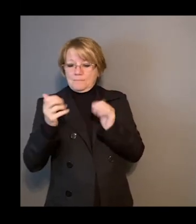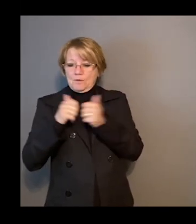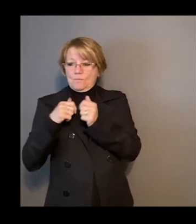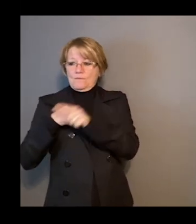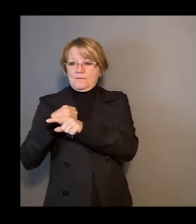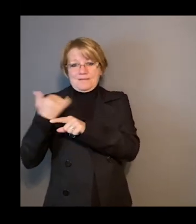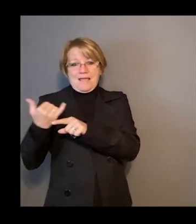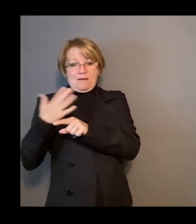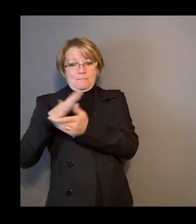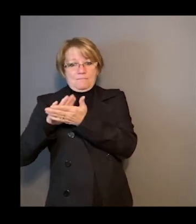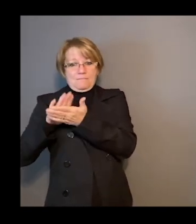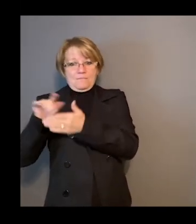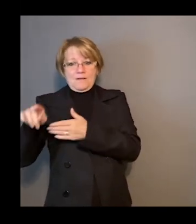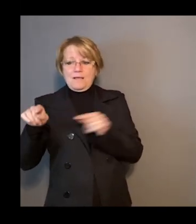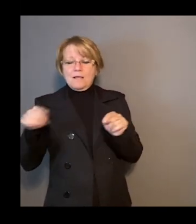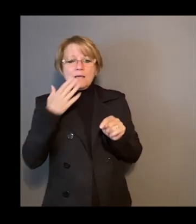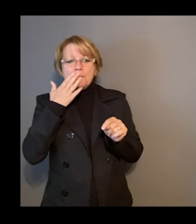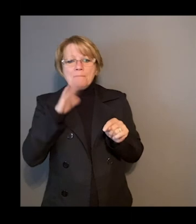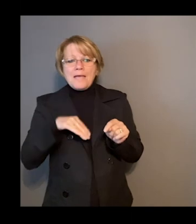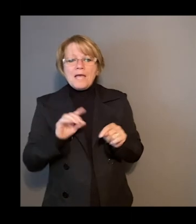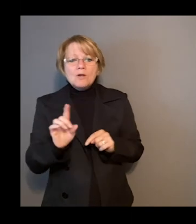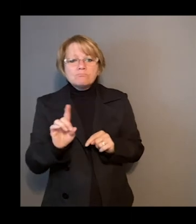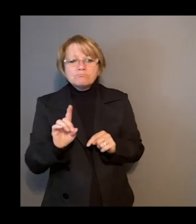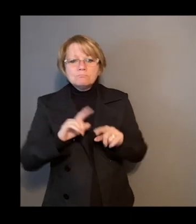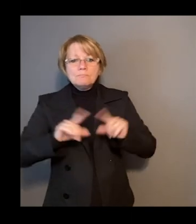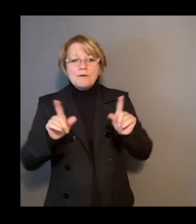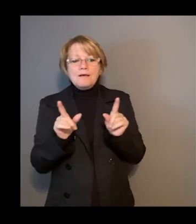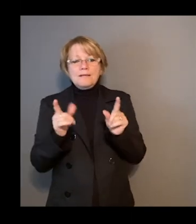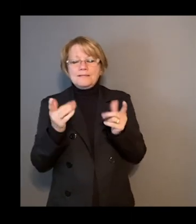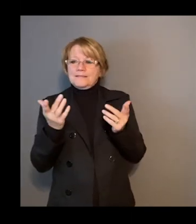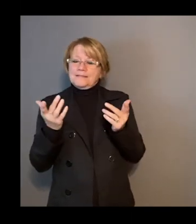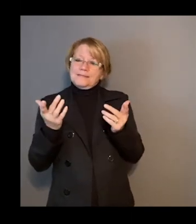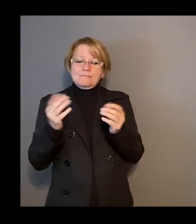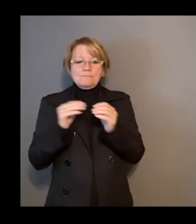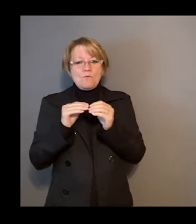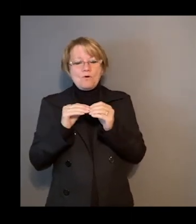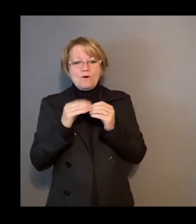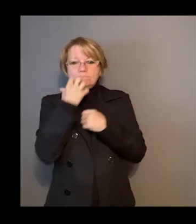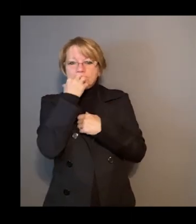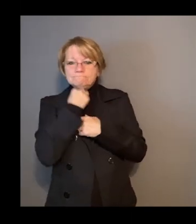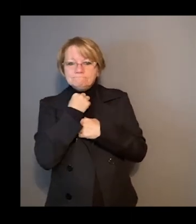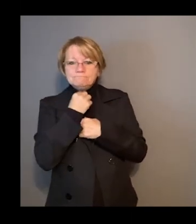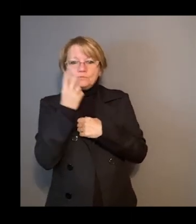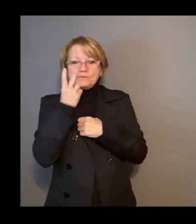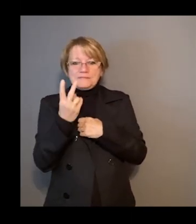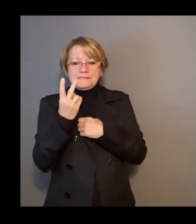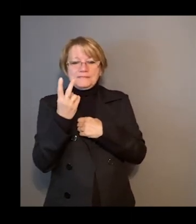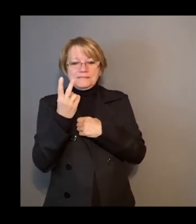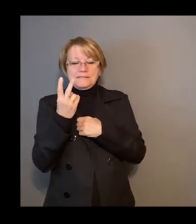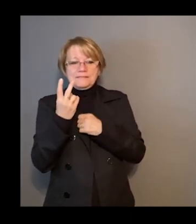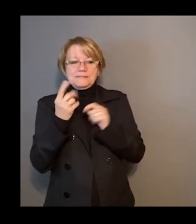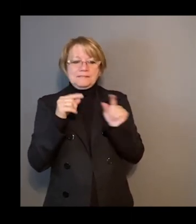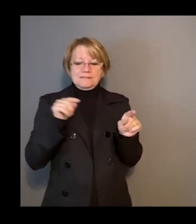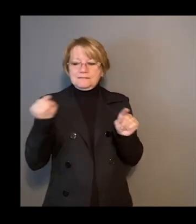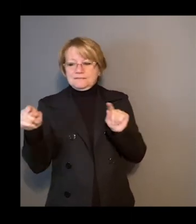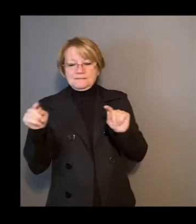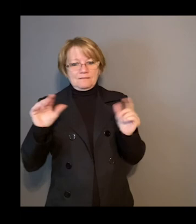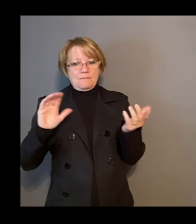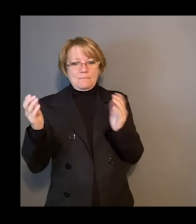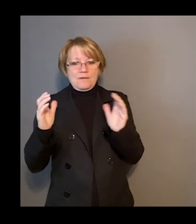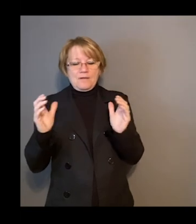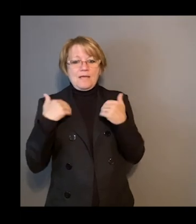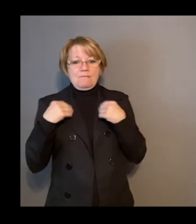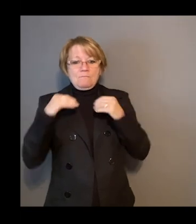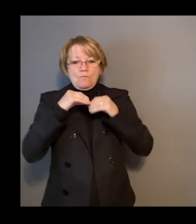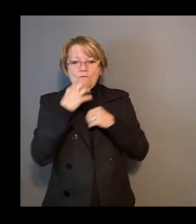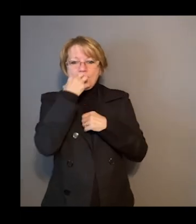but I guess it just like the level of care that you see in one compared to the other. I think that to me, that means so much. Like when you see that